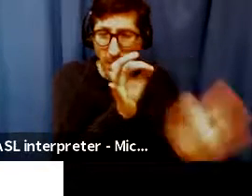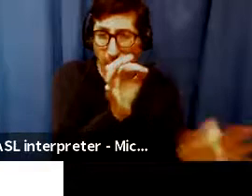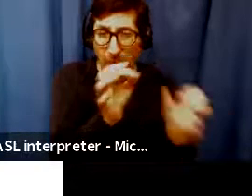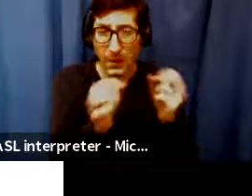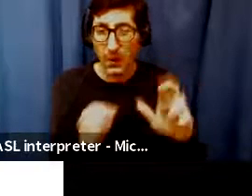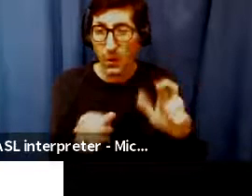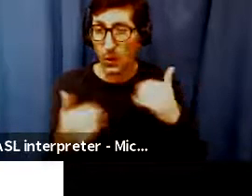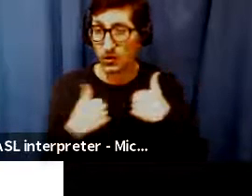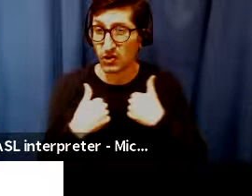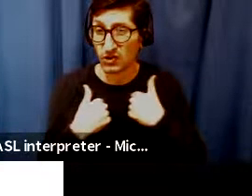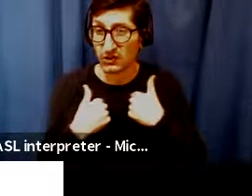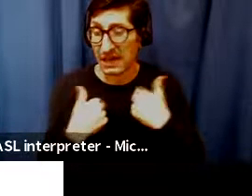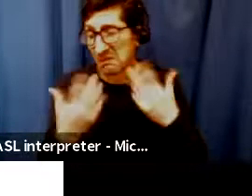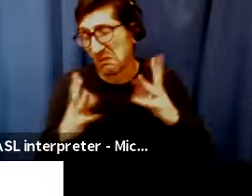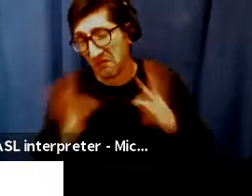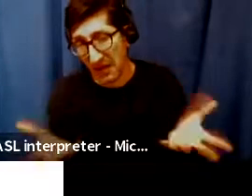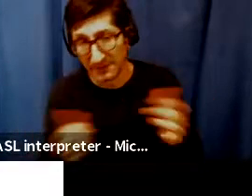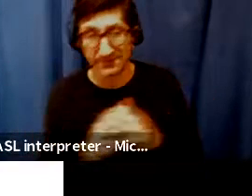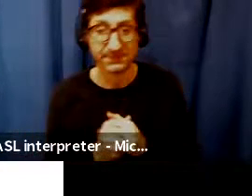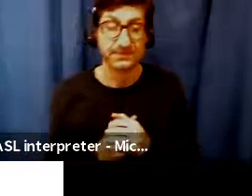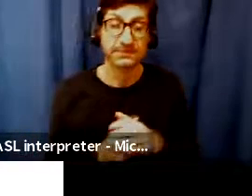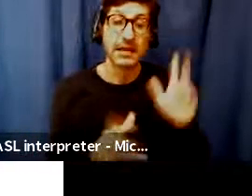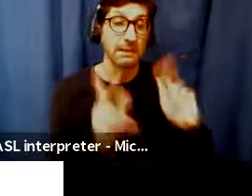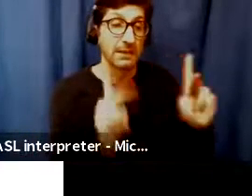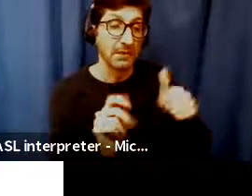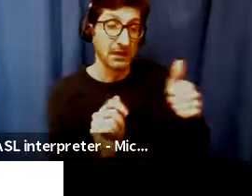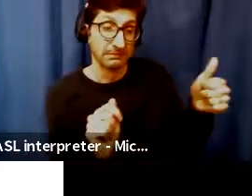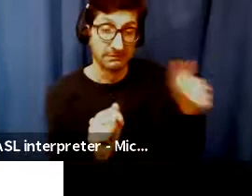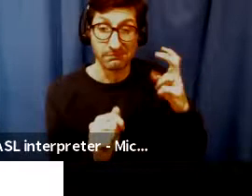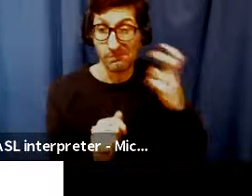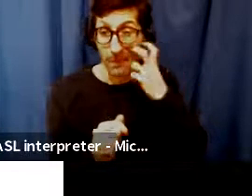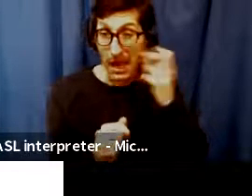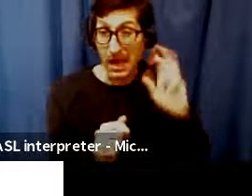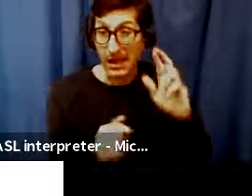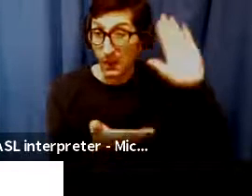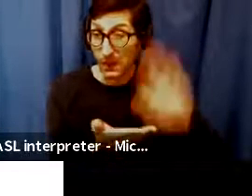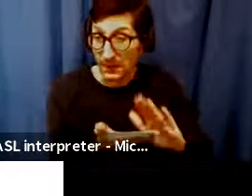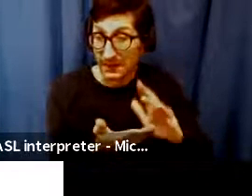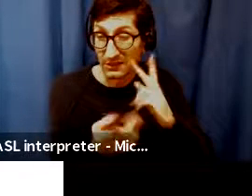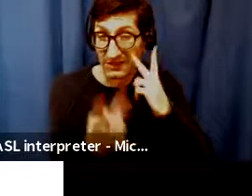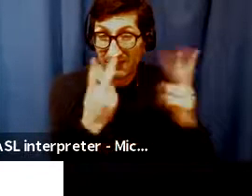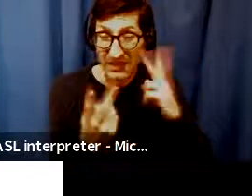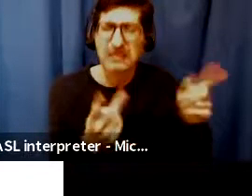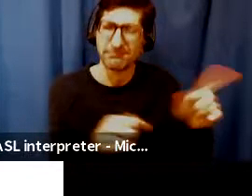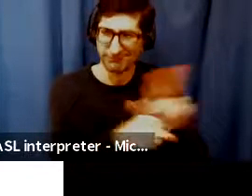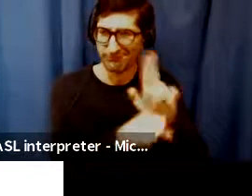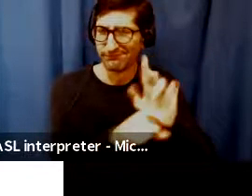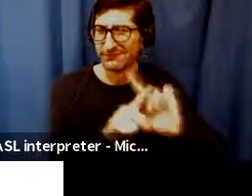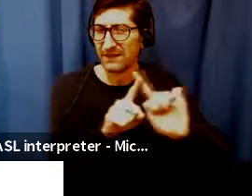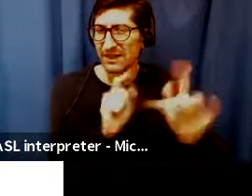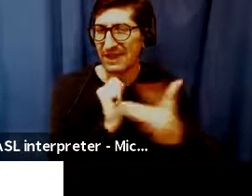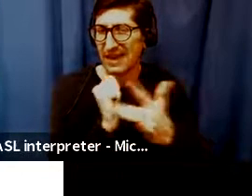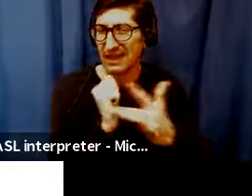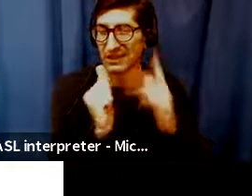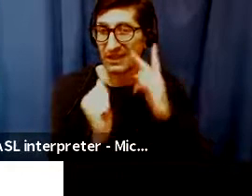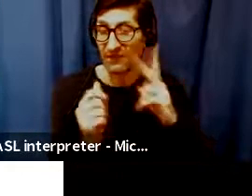People who are blind and people who are low vision use different types of technology to access information,